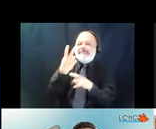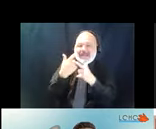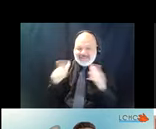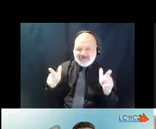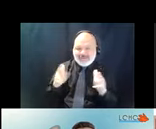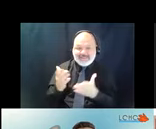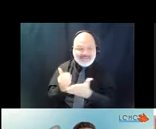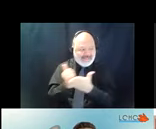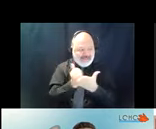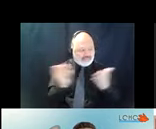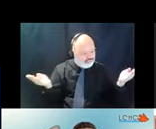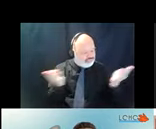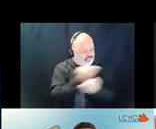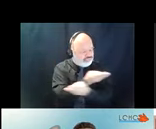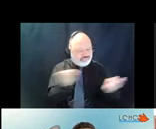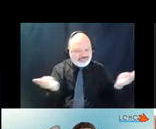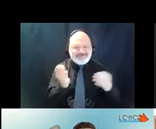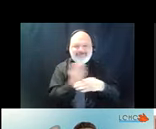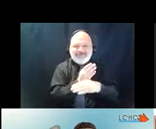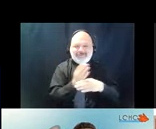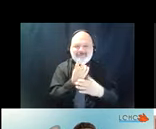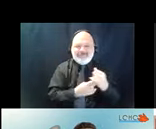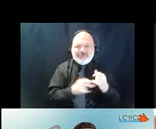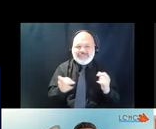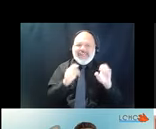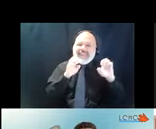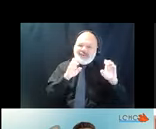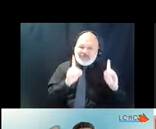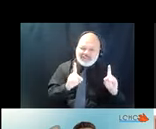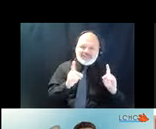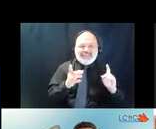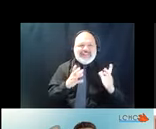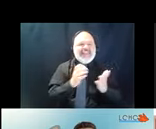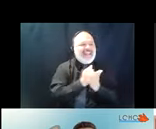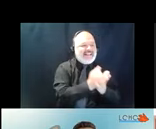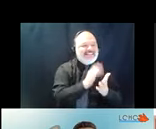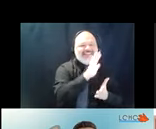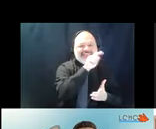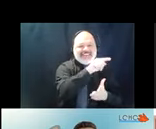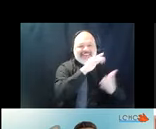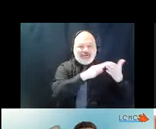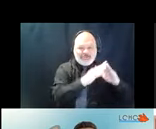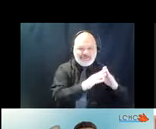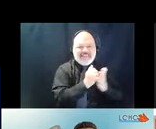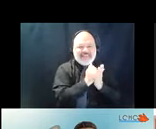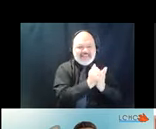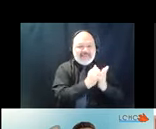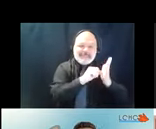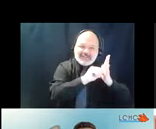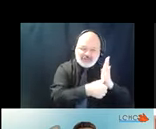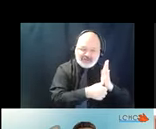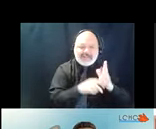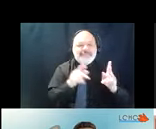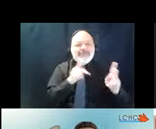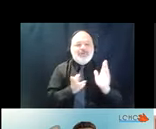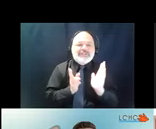healthcare system and have been really effective in providing that education and outreach out into the community and ensuring that folks are signed